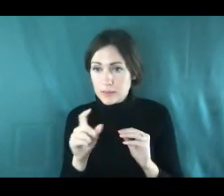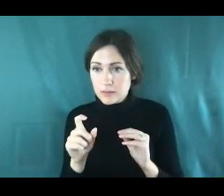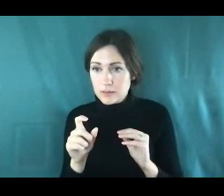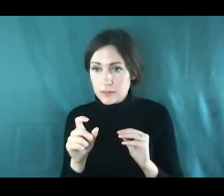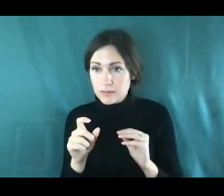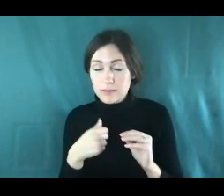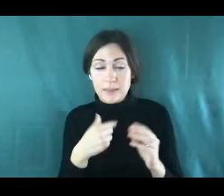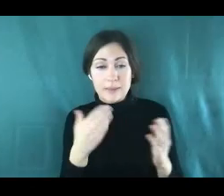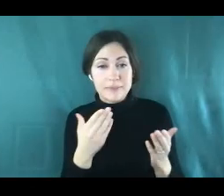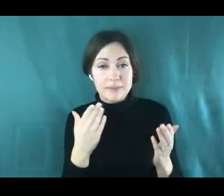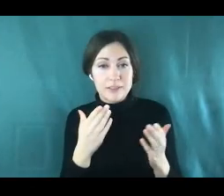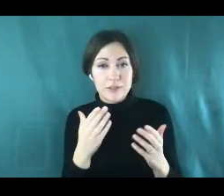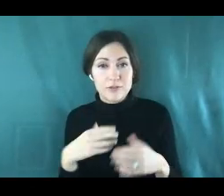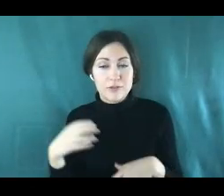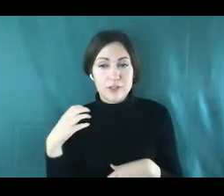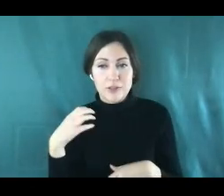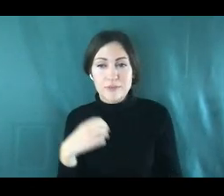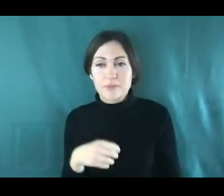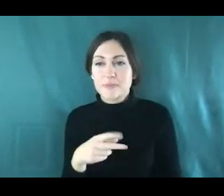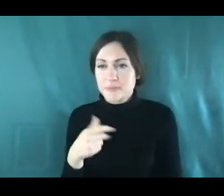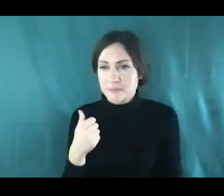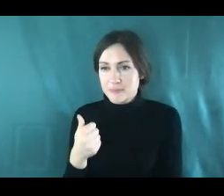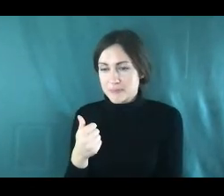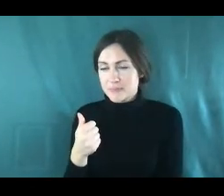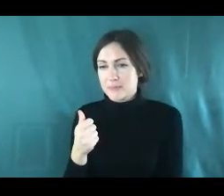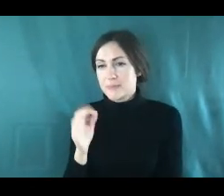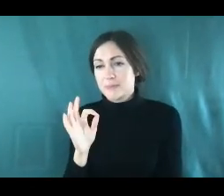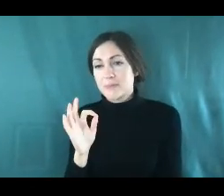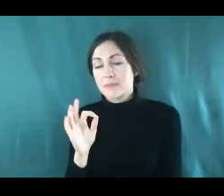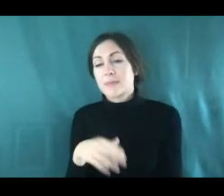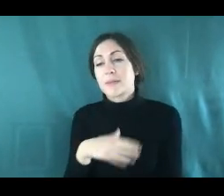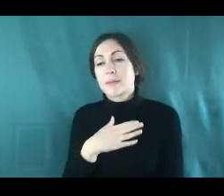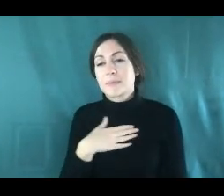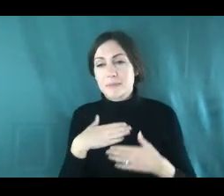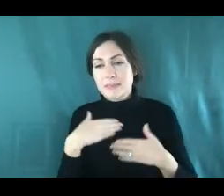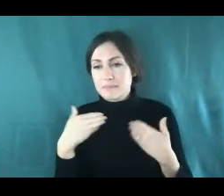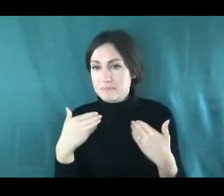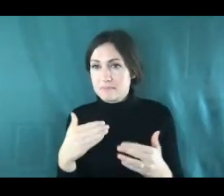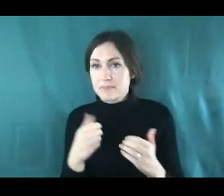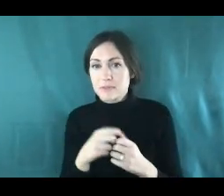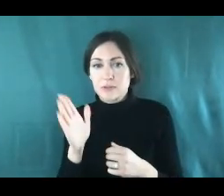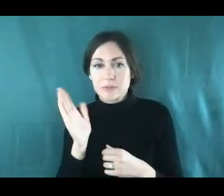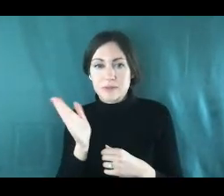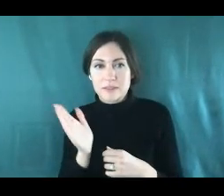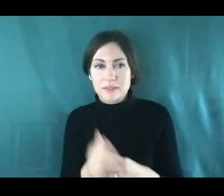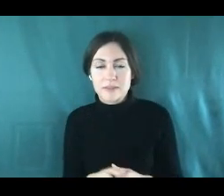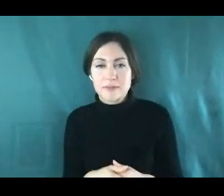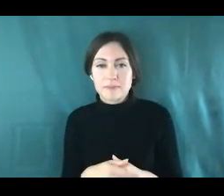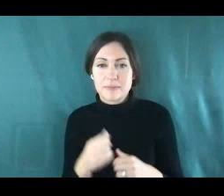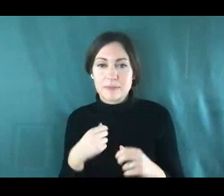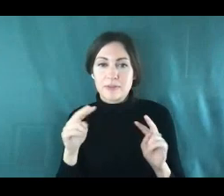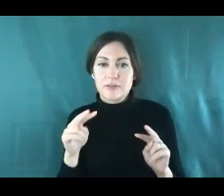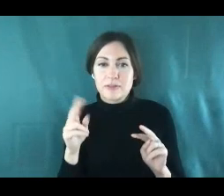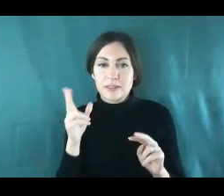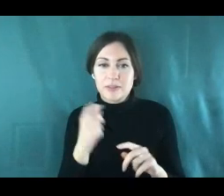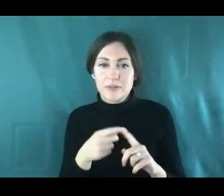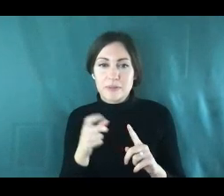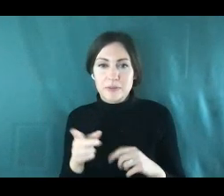I'm here, Chair. Wonderful. Please proceed with your presentation. Looking forward to hearing from